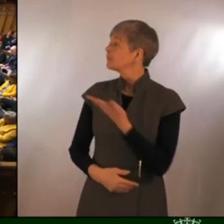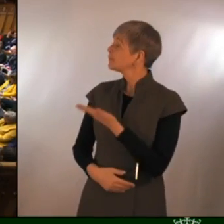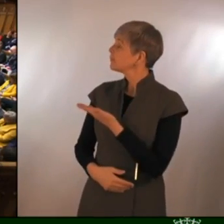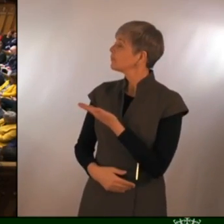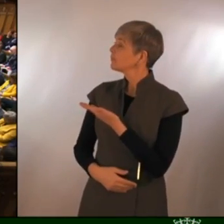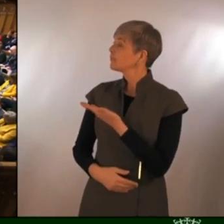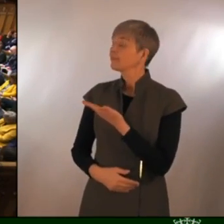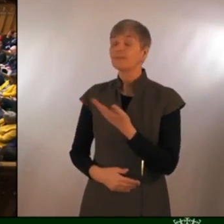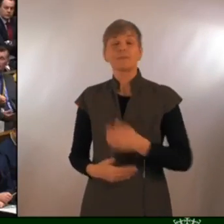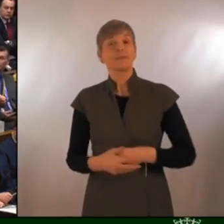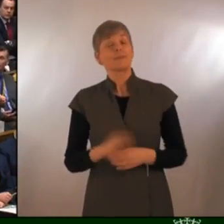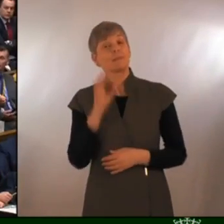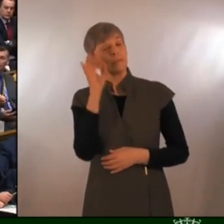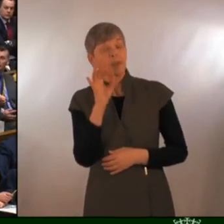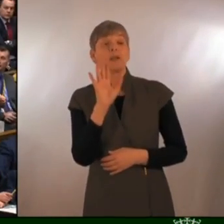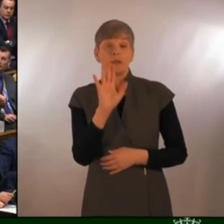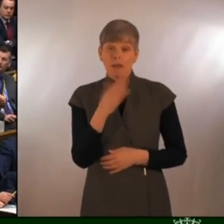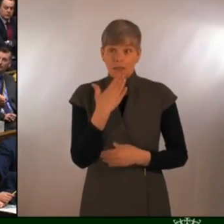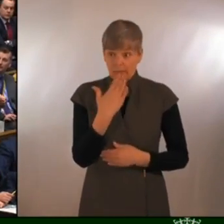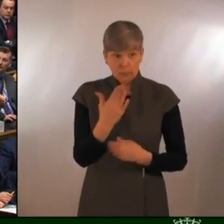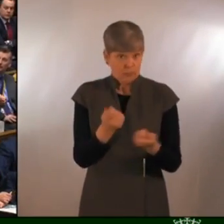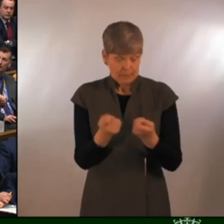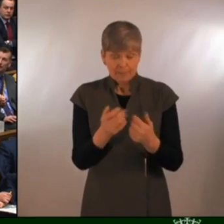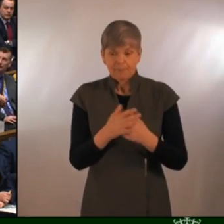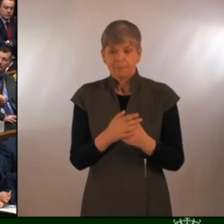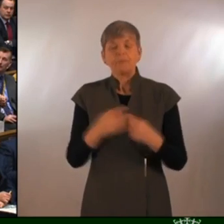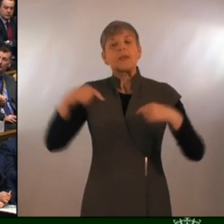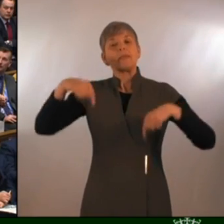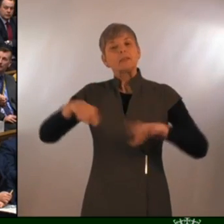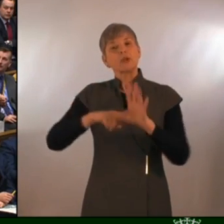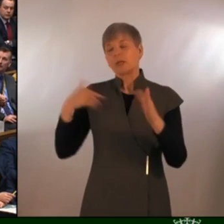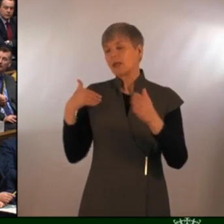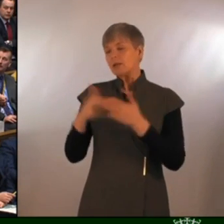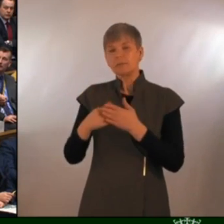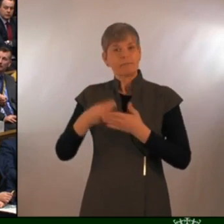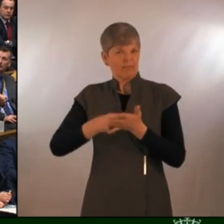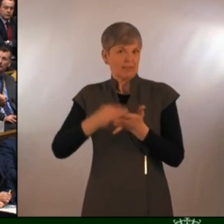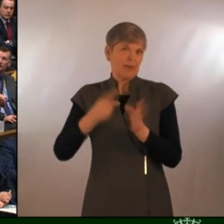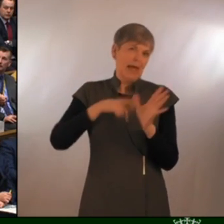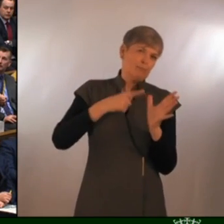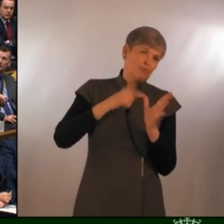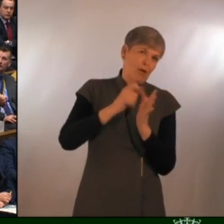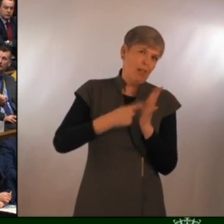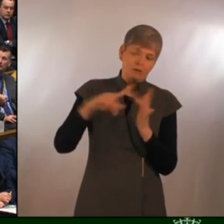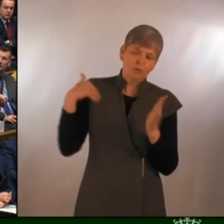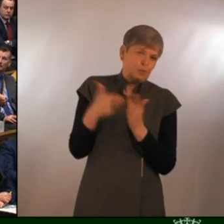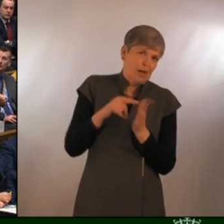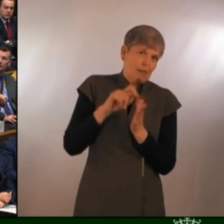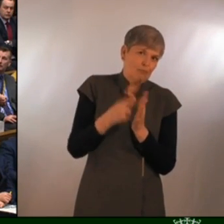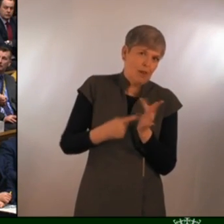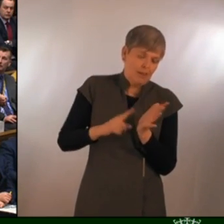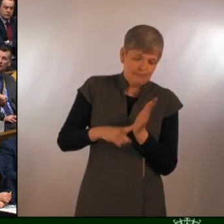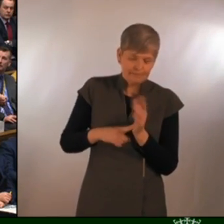Thank you, Mr. Speaker. In this current financial year, this government has redistributed funding meant